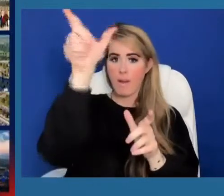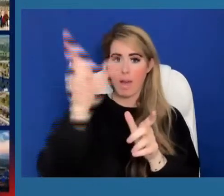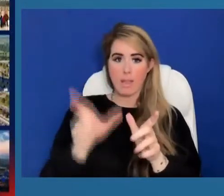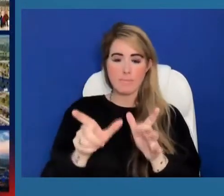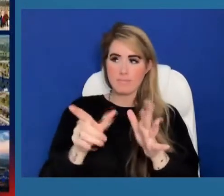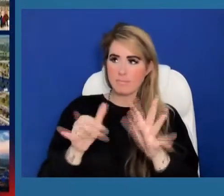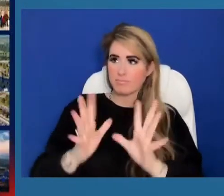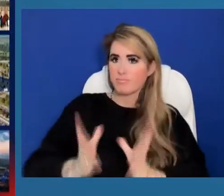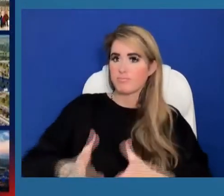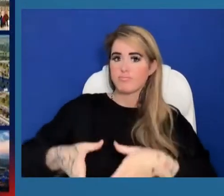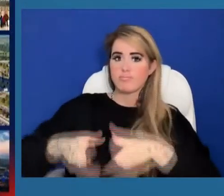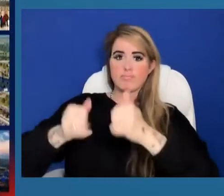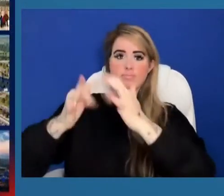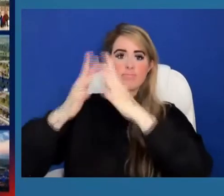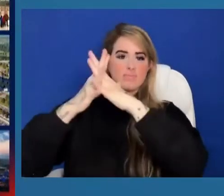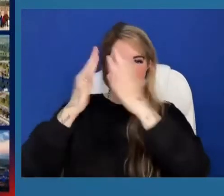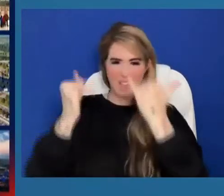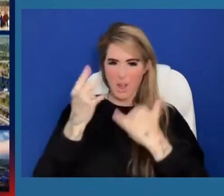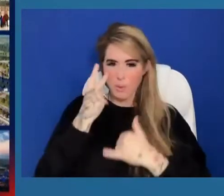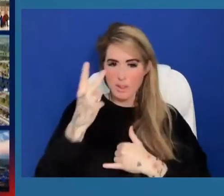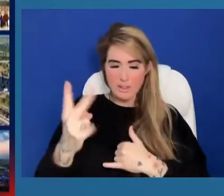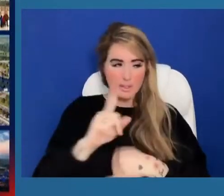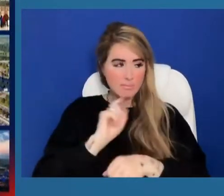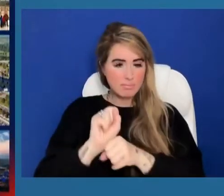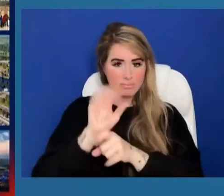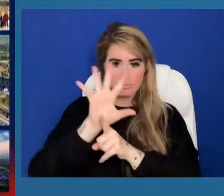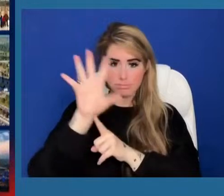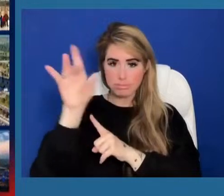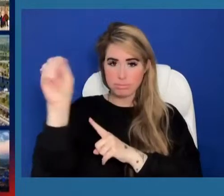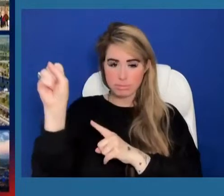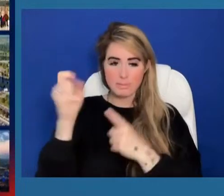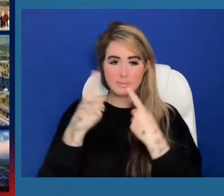to life. It's remarkable.